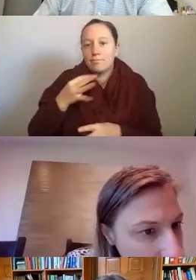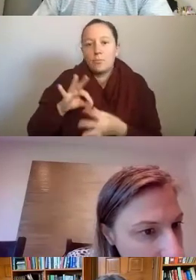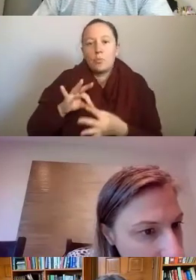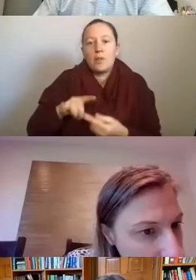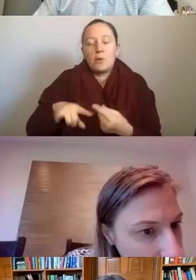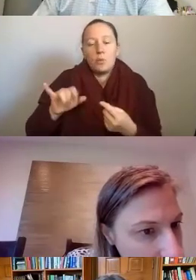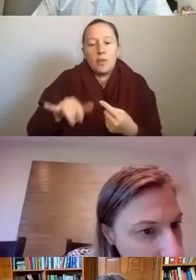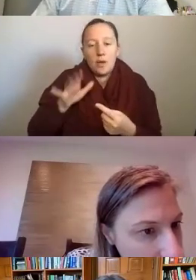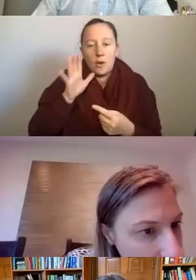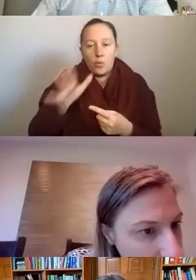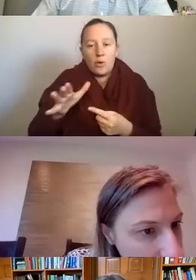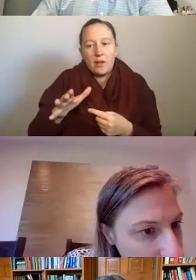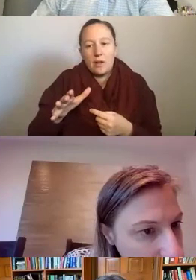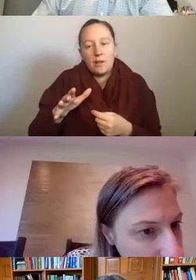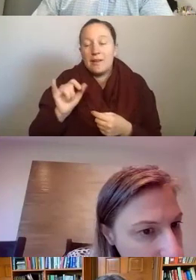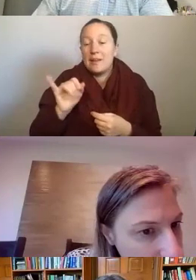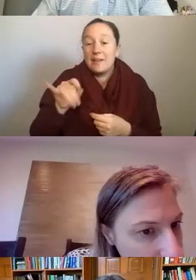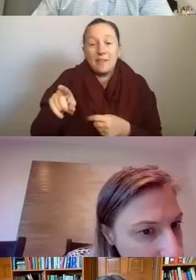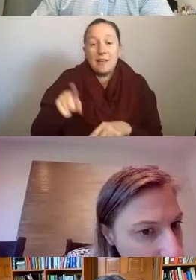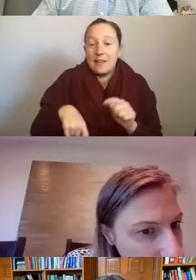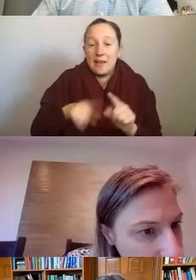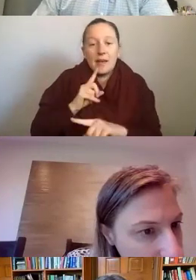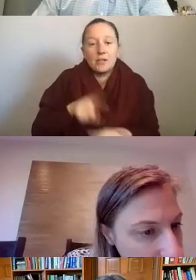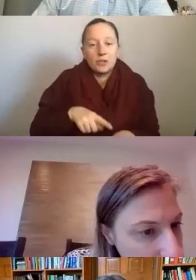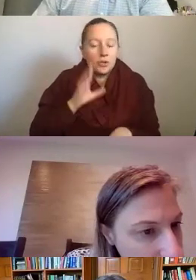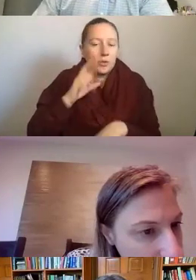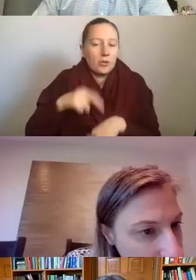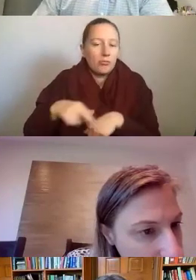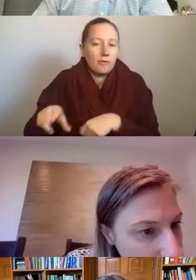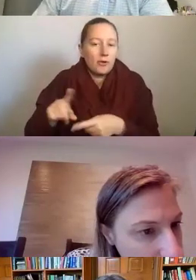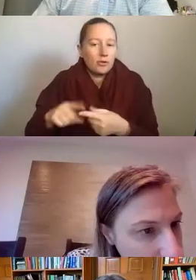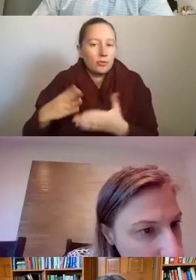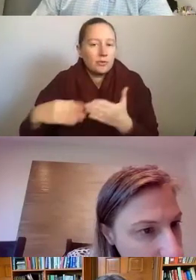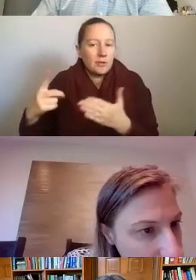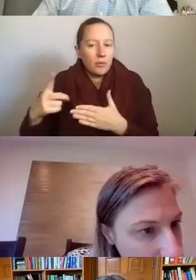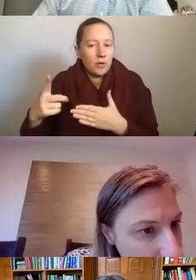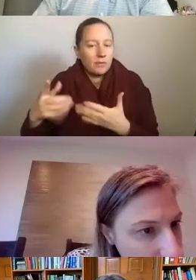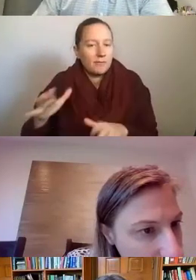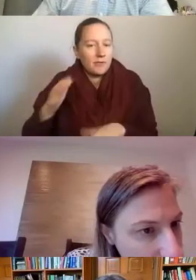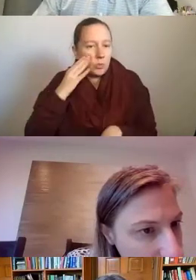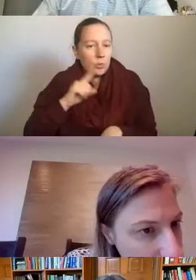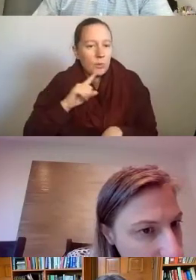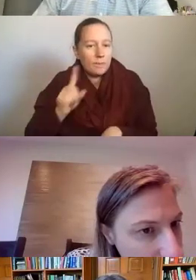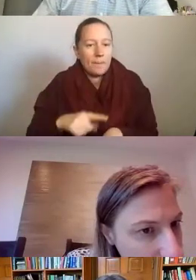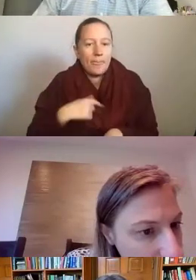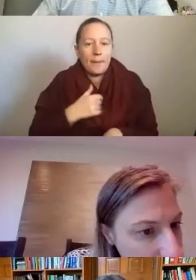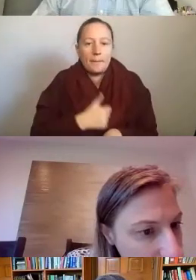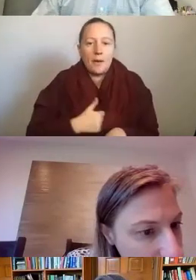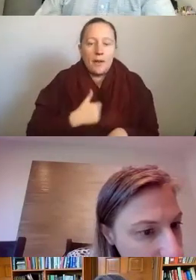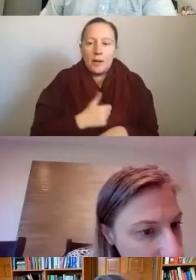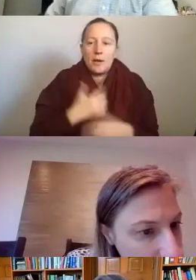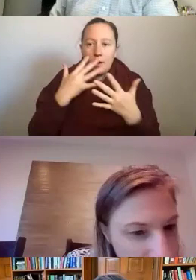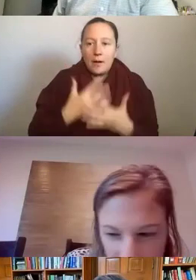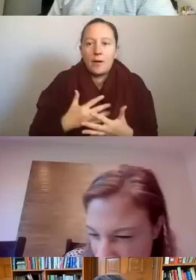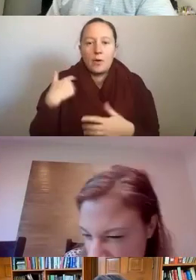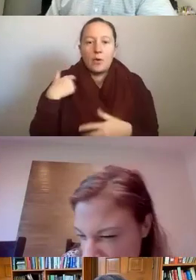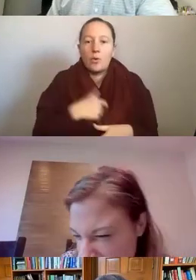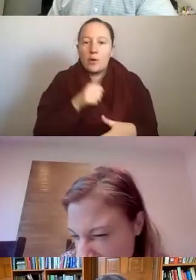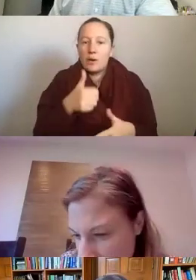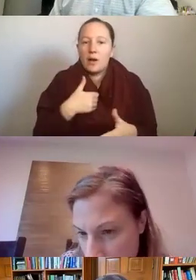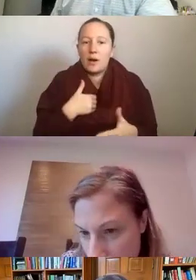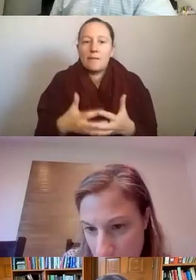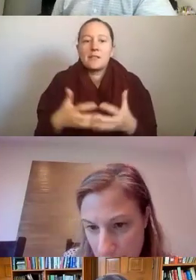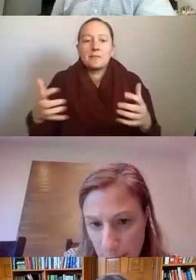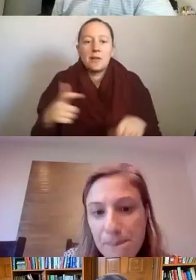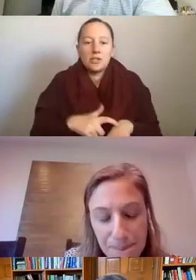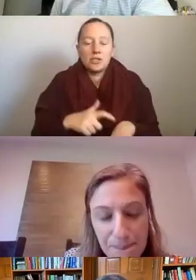direct you where to go. And so again, I apologize. Unfortunately, we didn't have as much